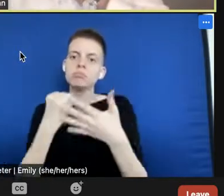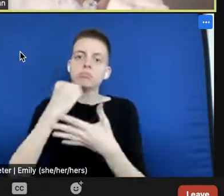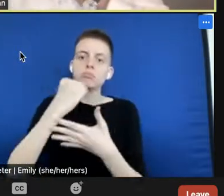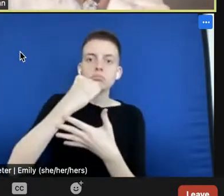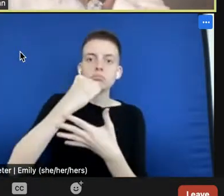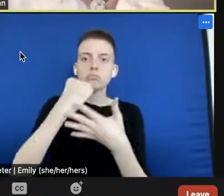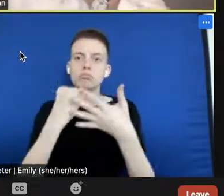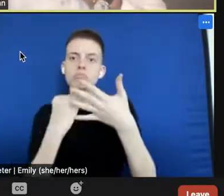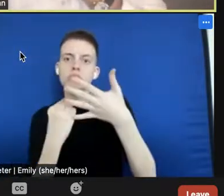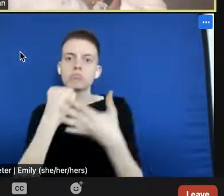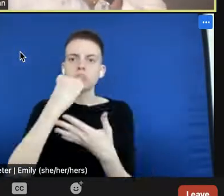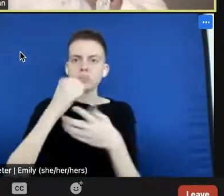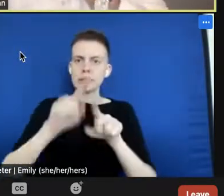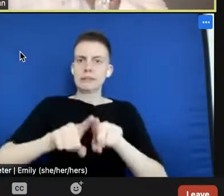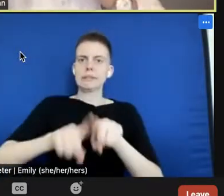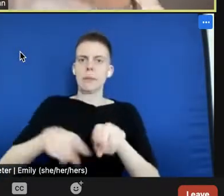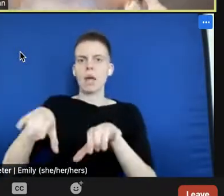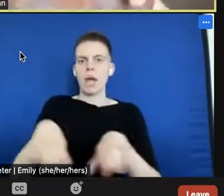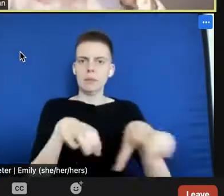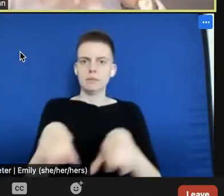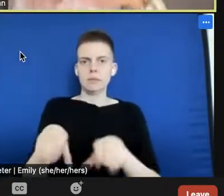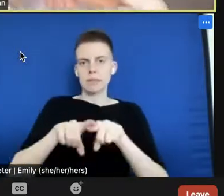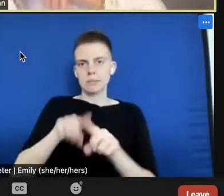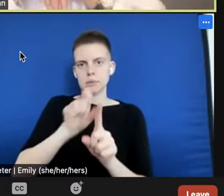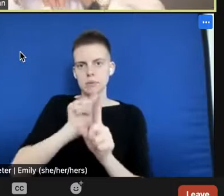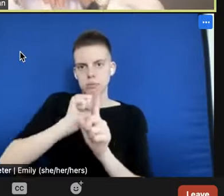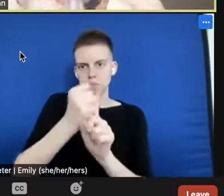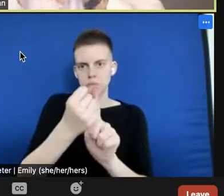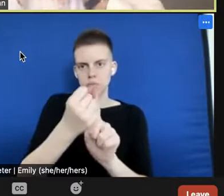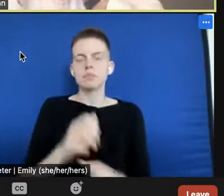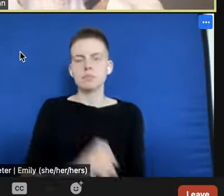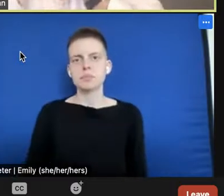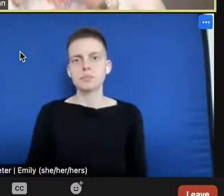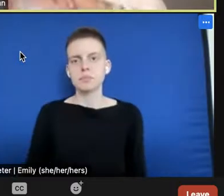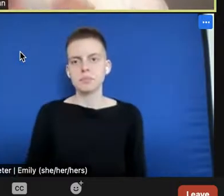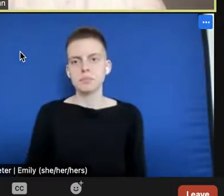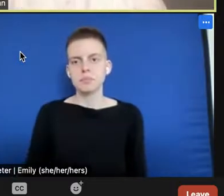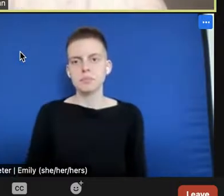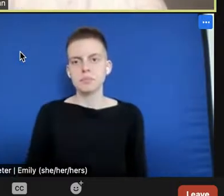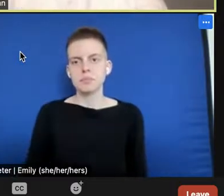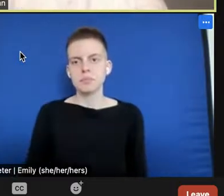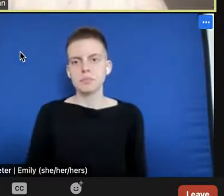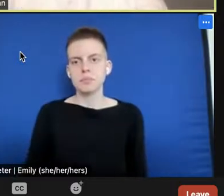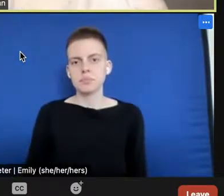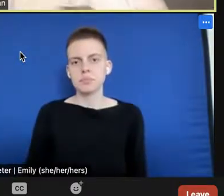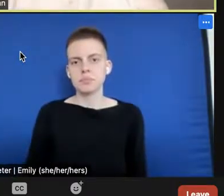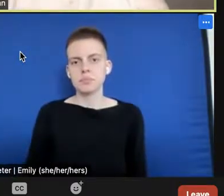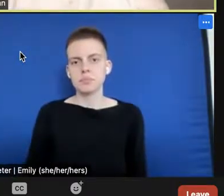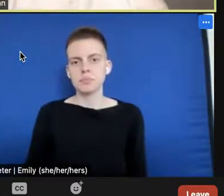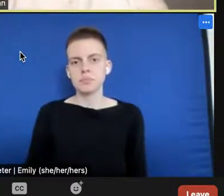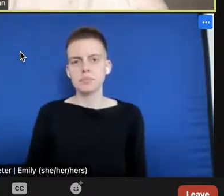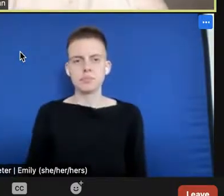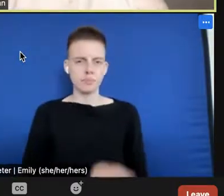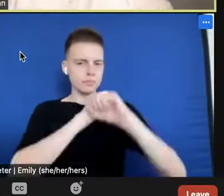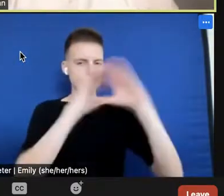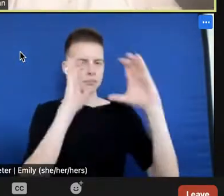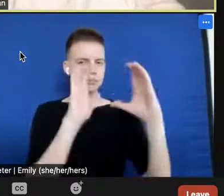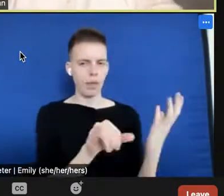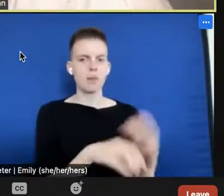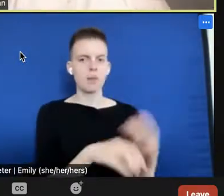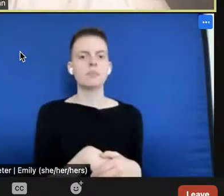sometimes those other things will play a supportive role, and these things can reverse. So if we have that, and we have